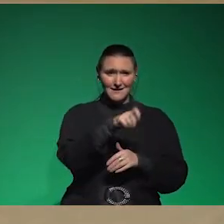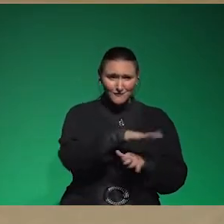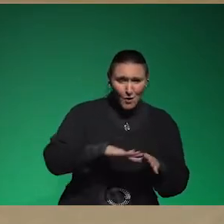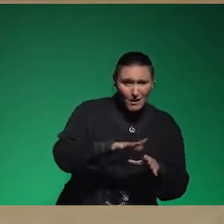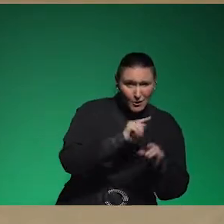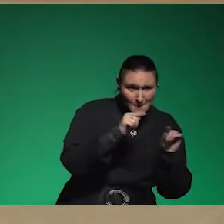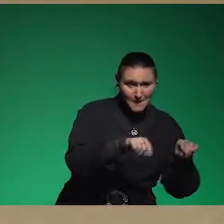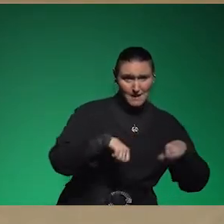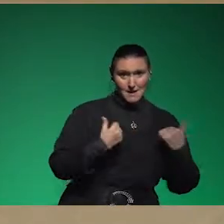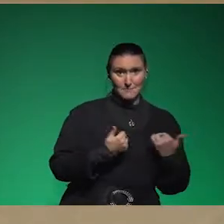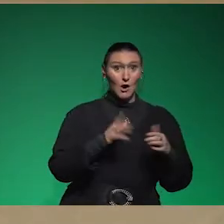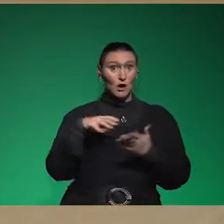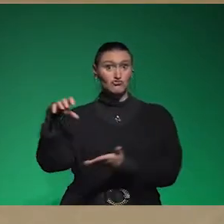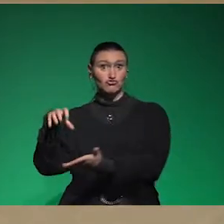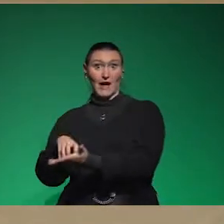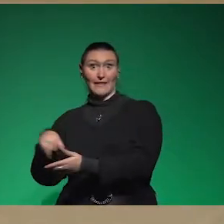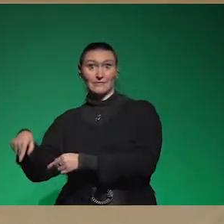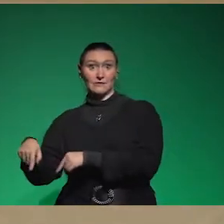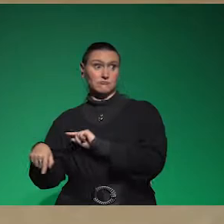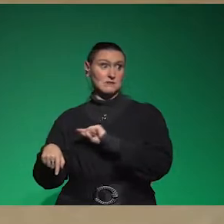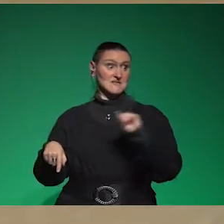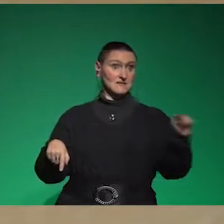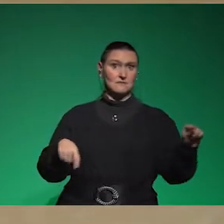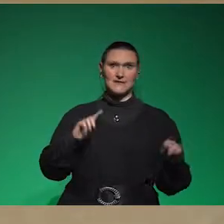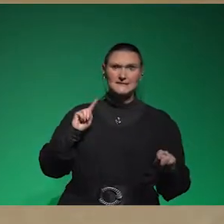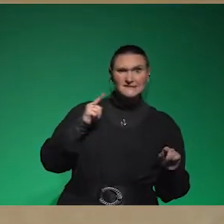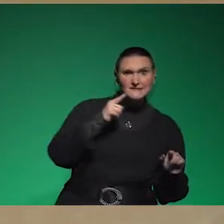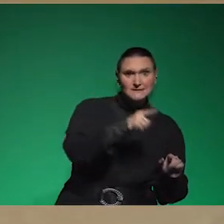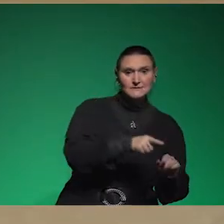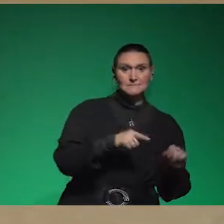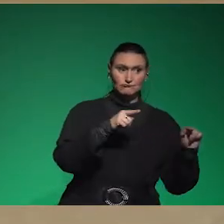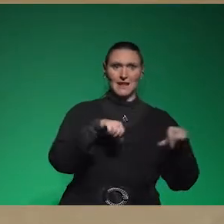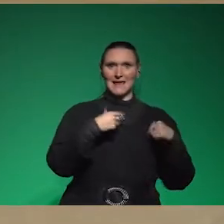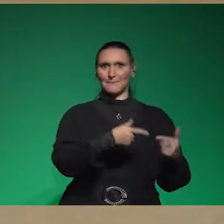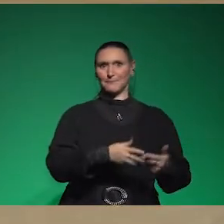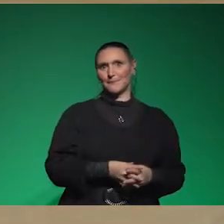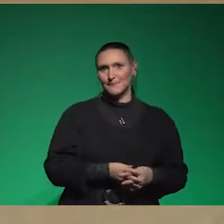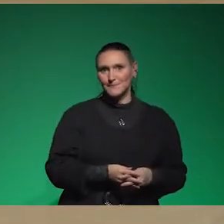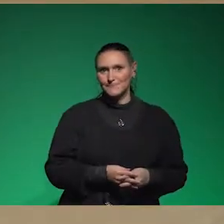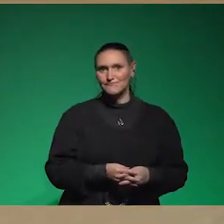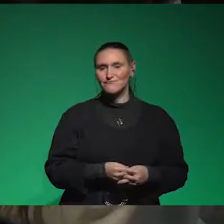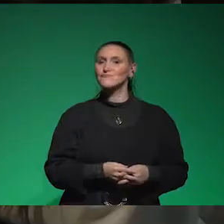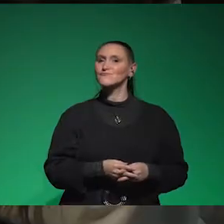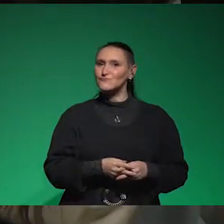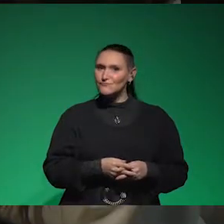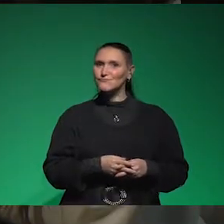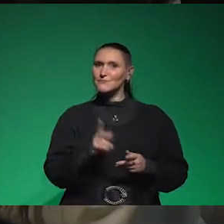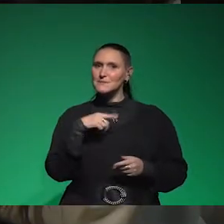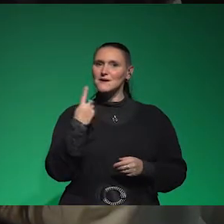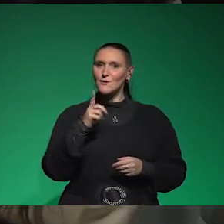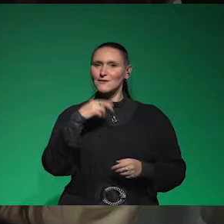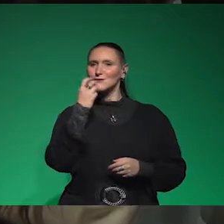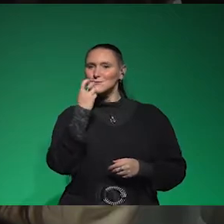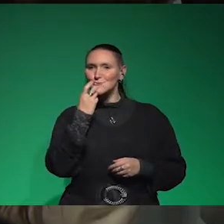we are try to make good collaboration with the local people and then artists, and then whoever want